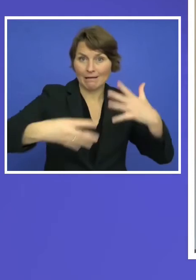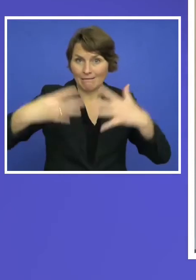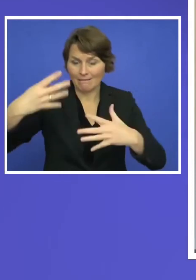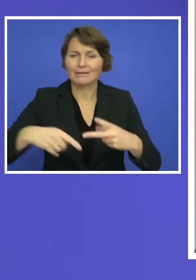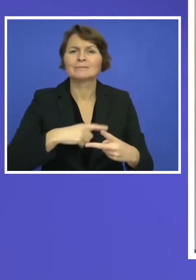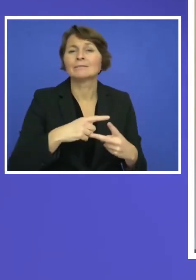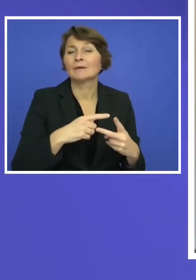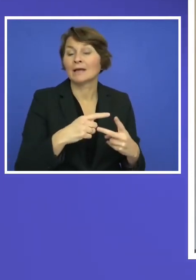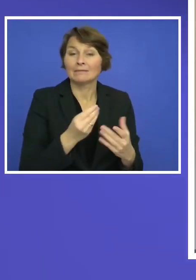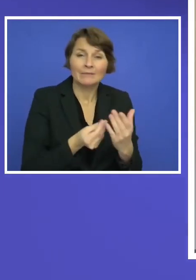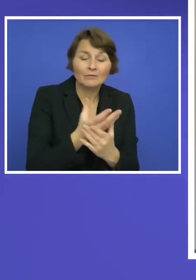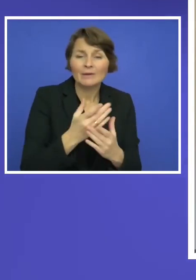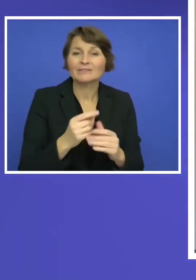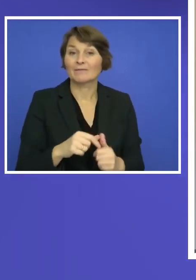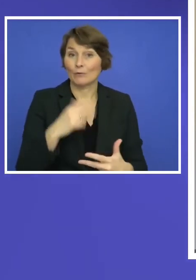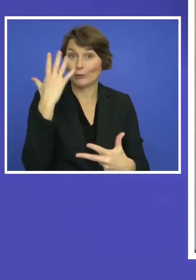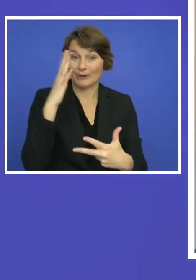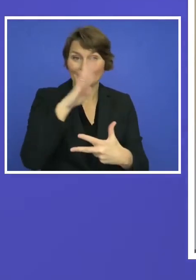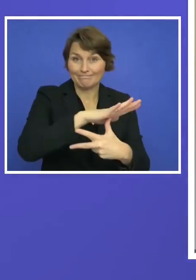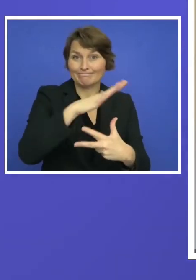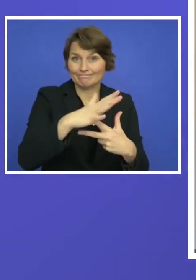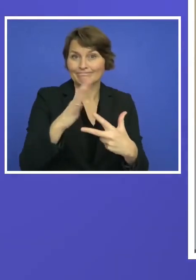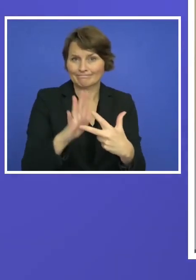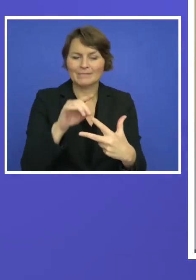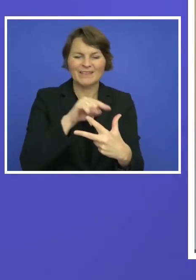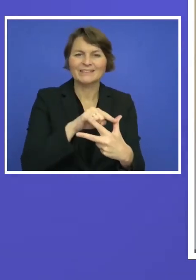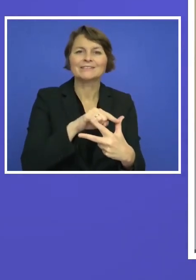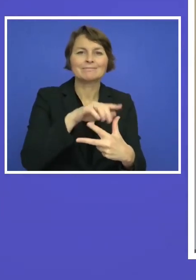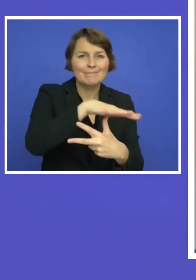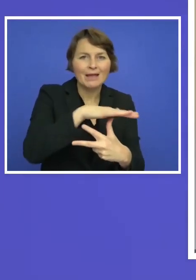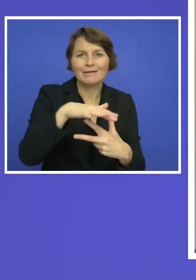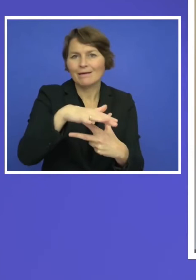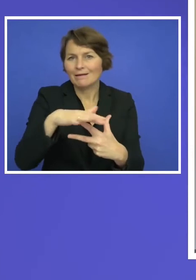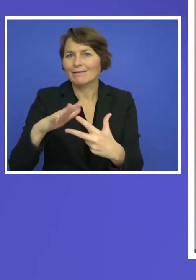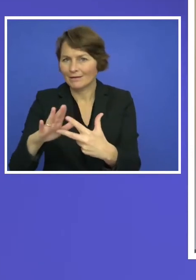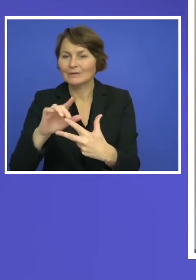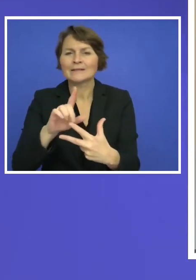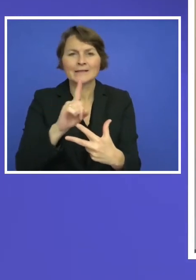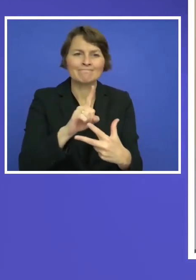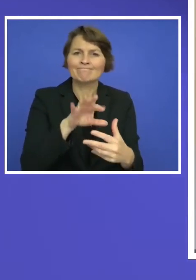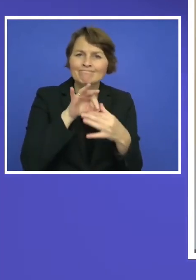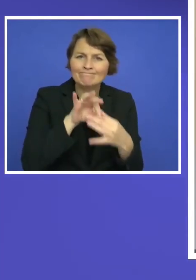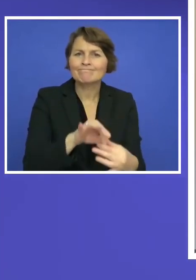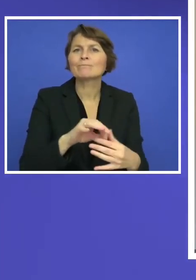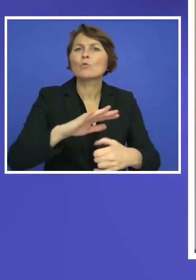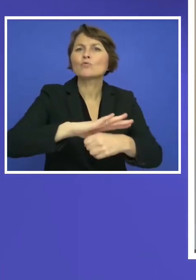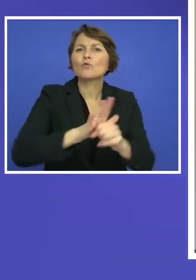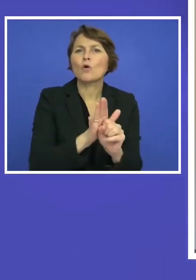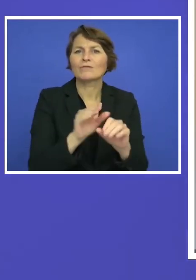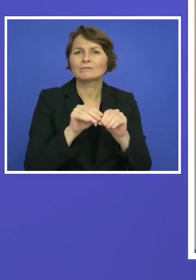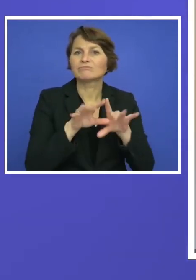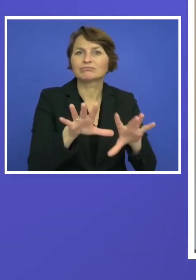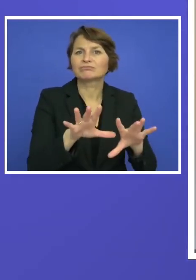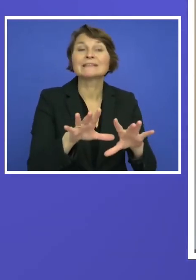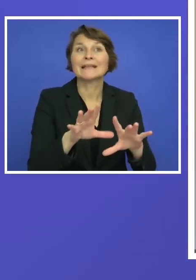of COVID on women's health because of the lack of leadership. One is the downgrading